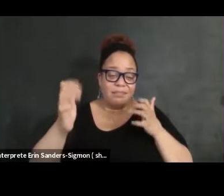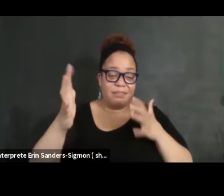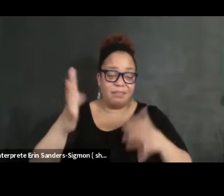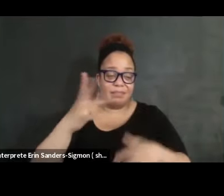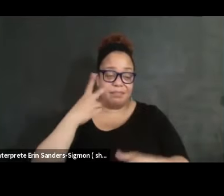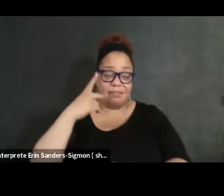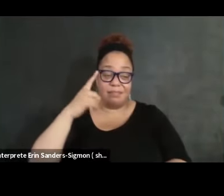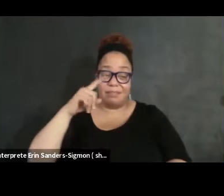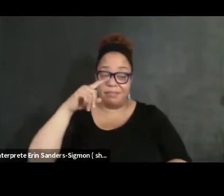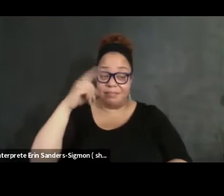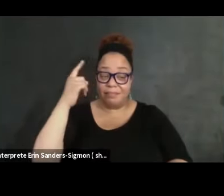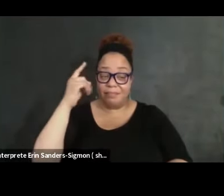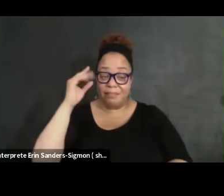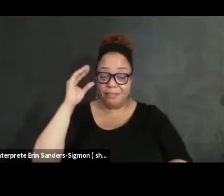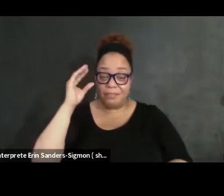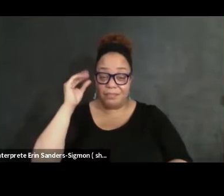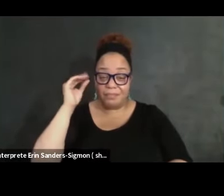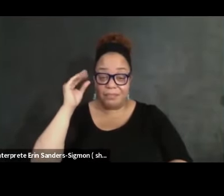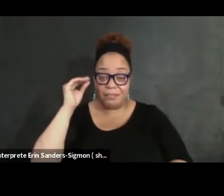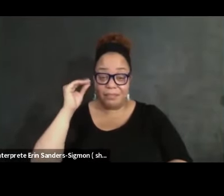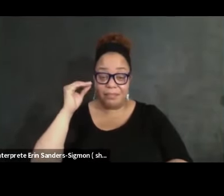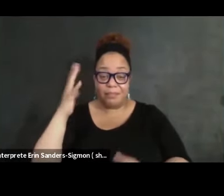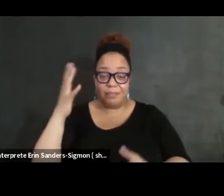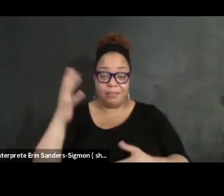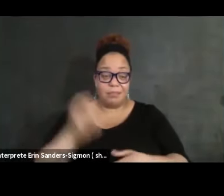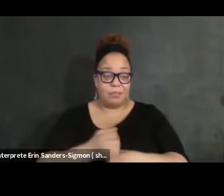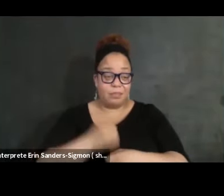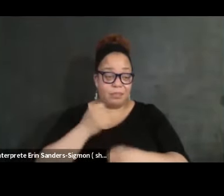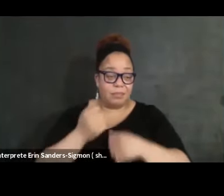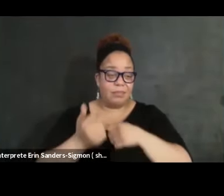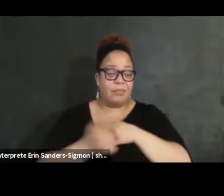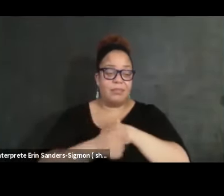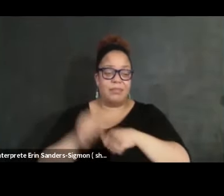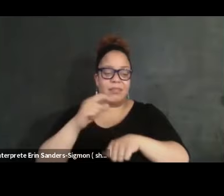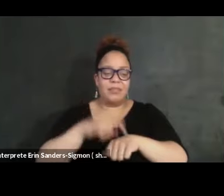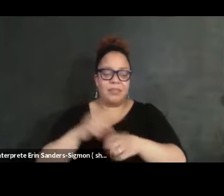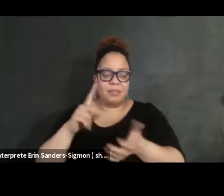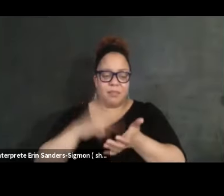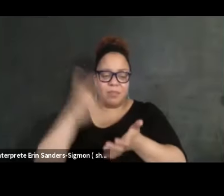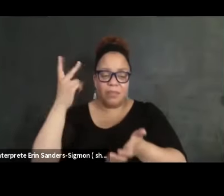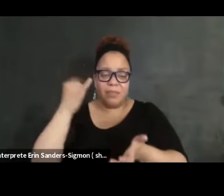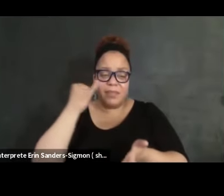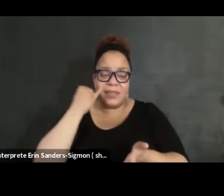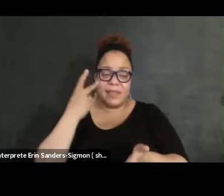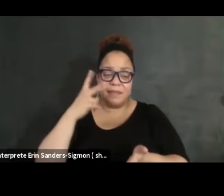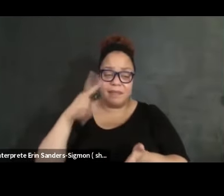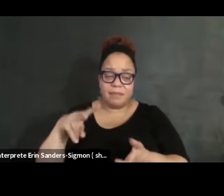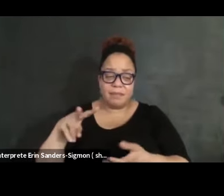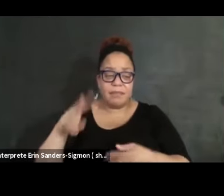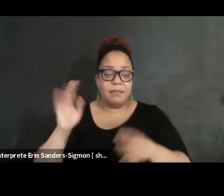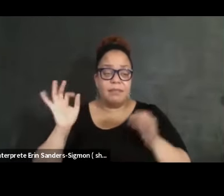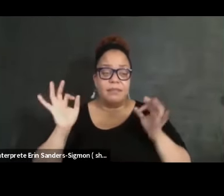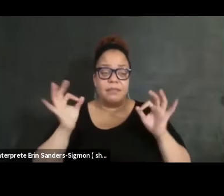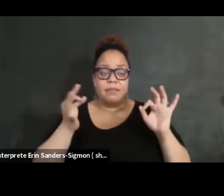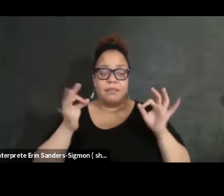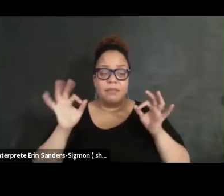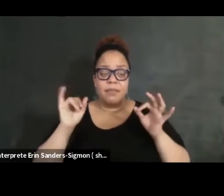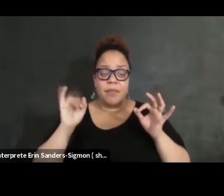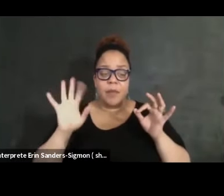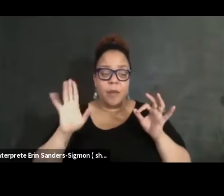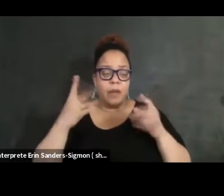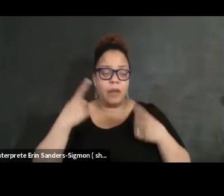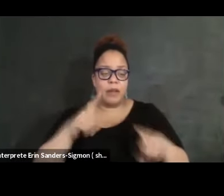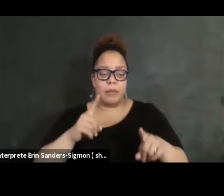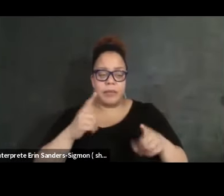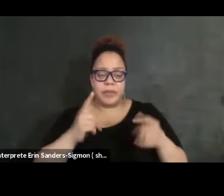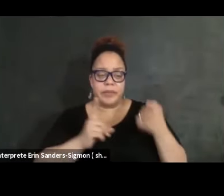once when he steps out of line, twice when his eyes wander or his lips misspeak and he's reminded that he's still a boy, will always be a boy no